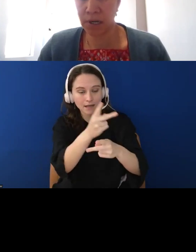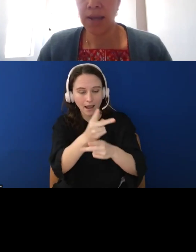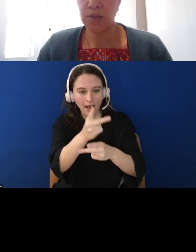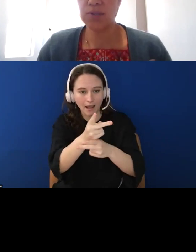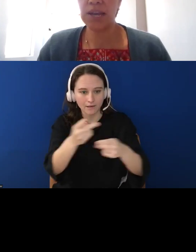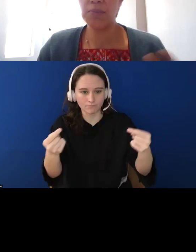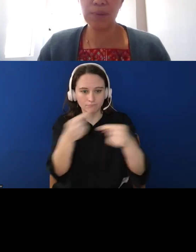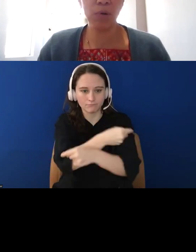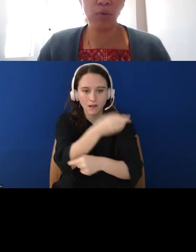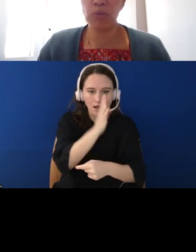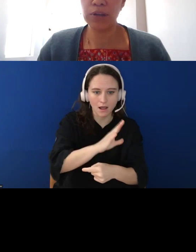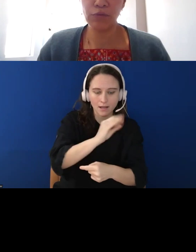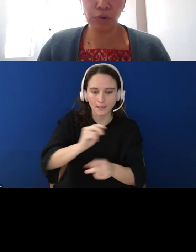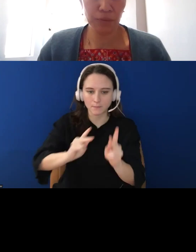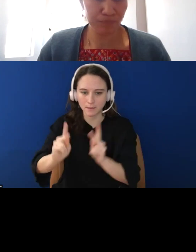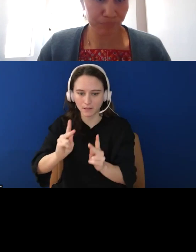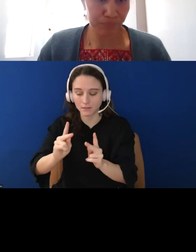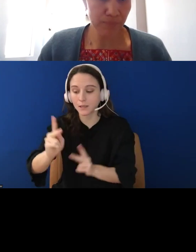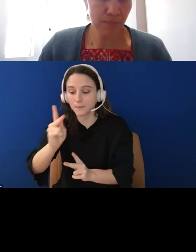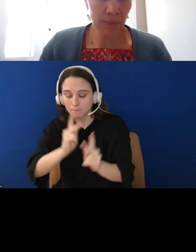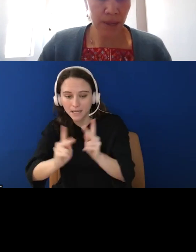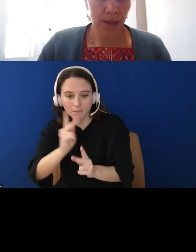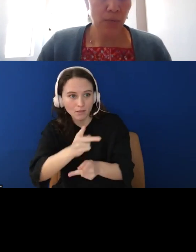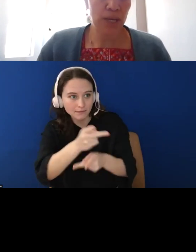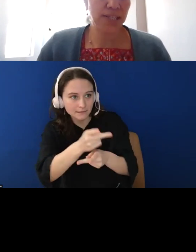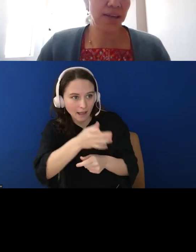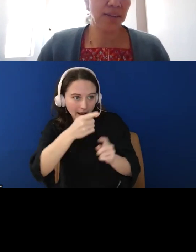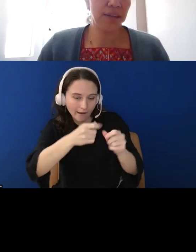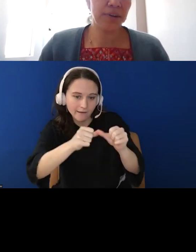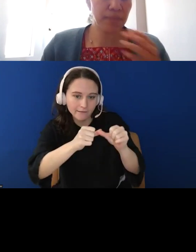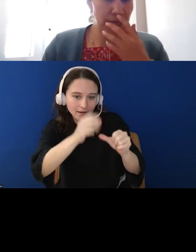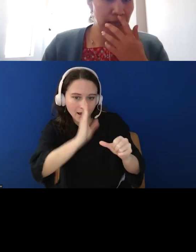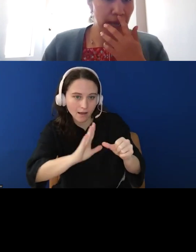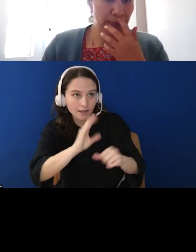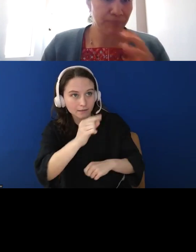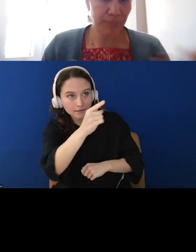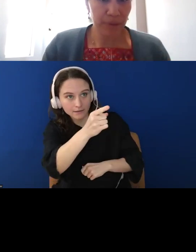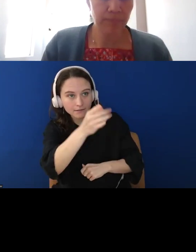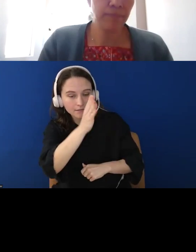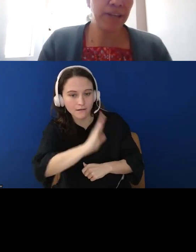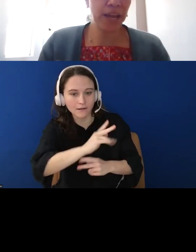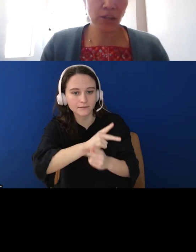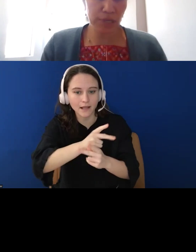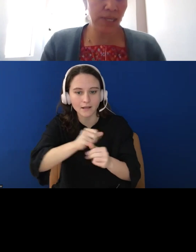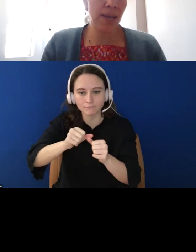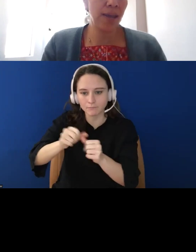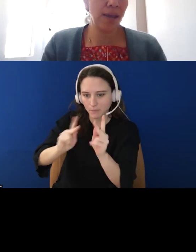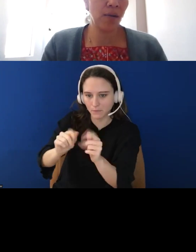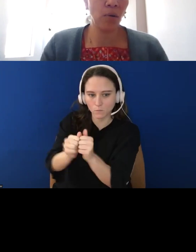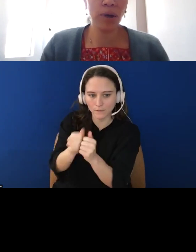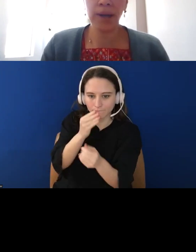in turn sustains people with food. We can see that there are many